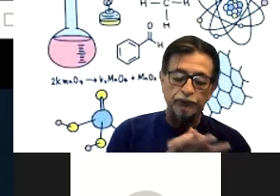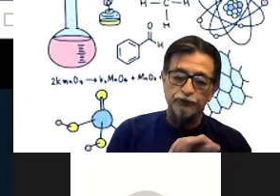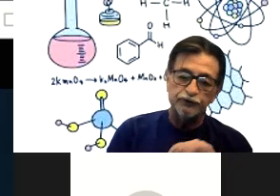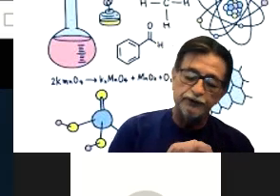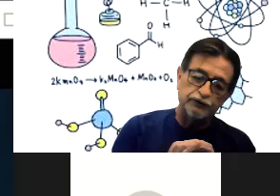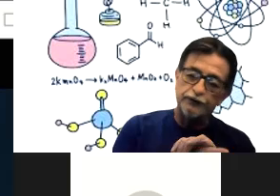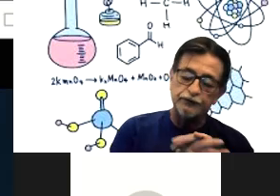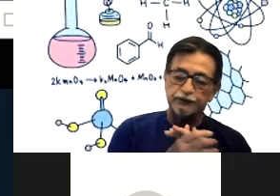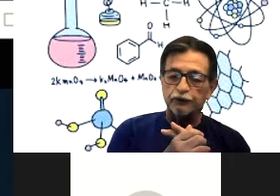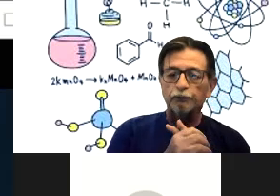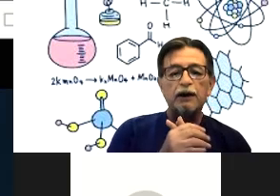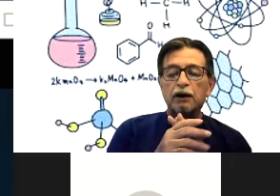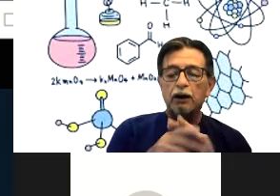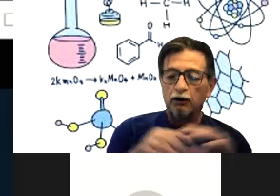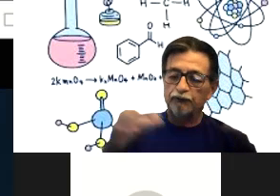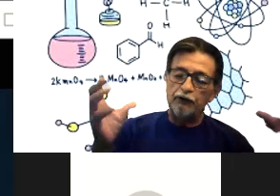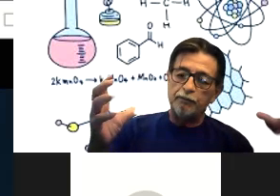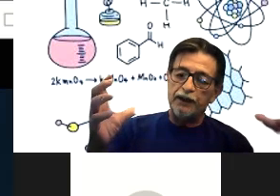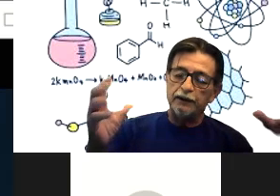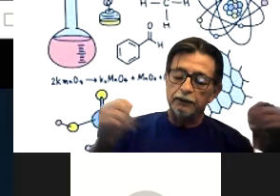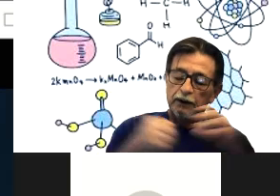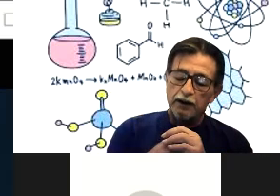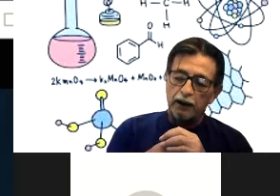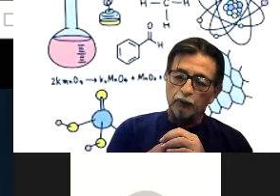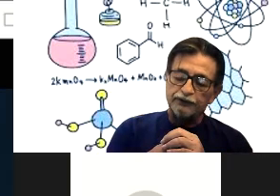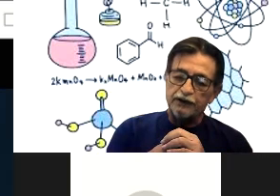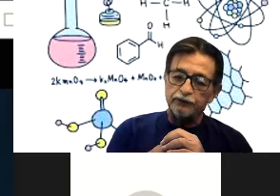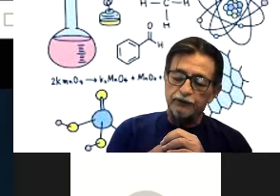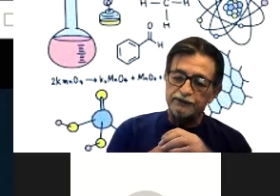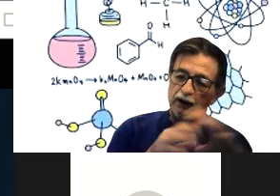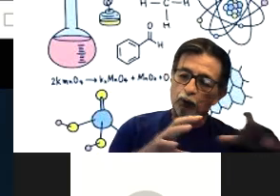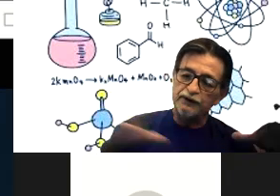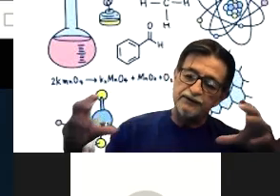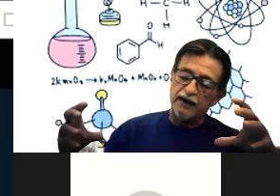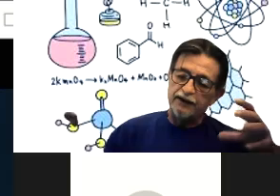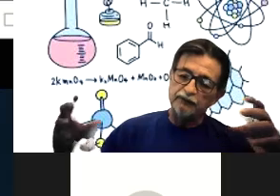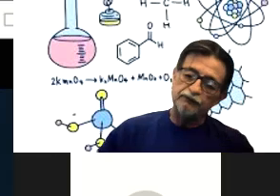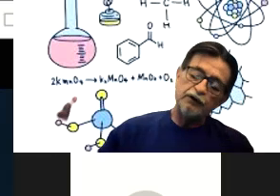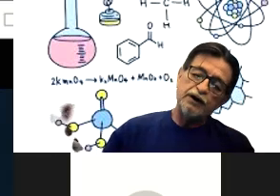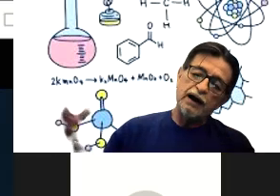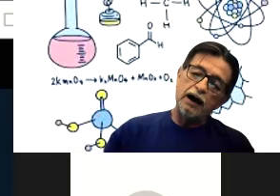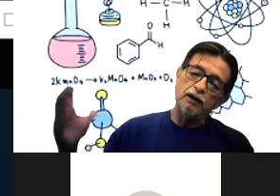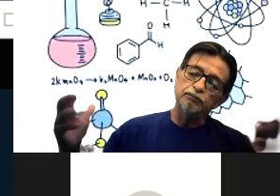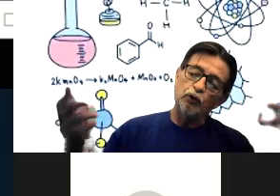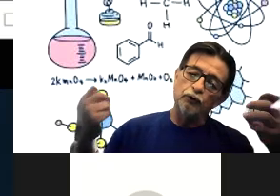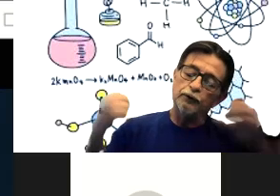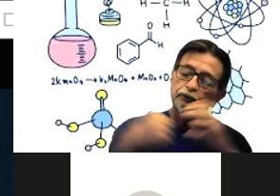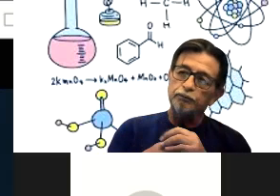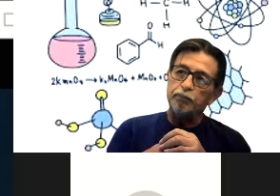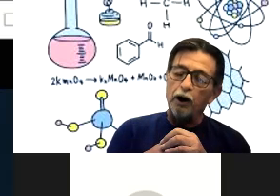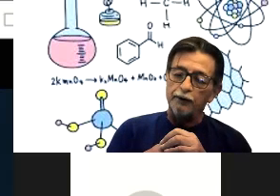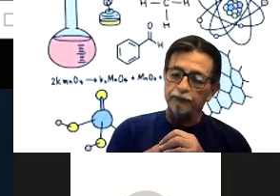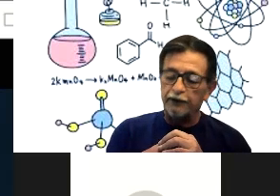of shampoo and detergent and soap are very big. And what they do is on one side, they have a very